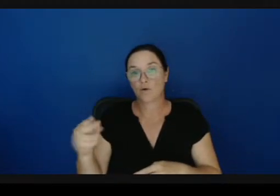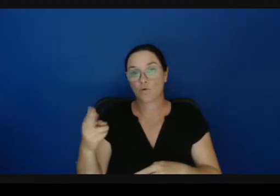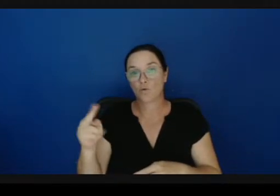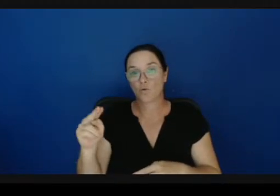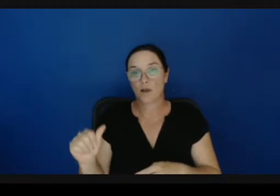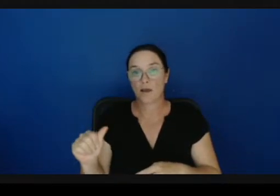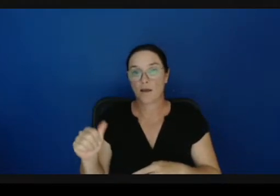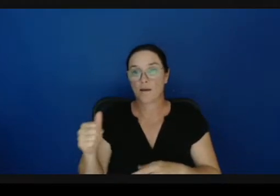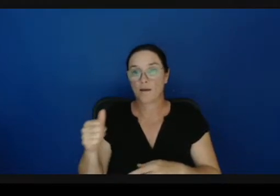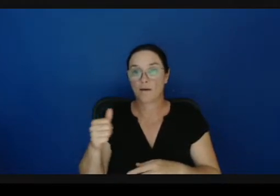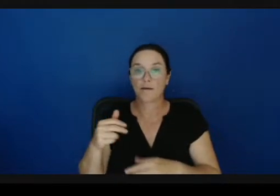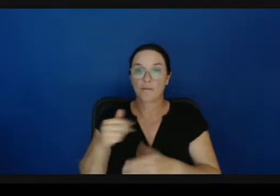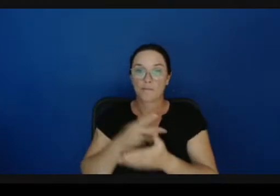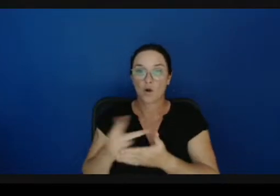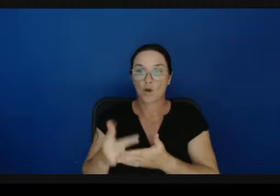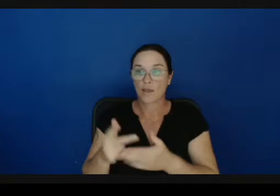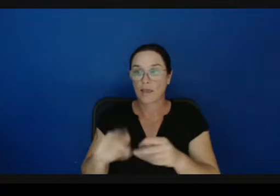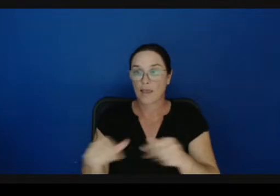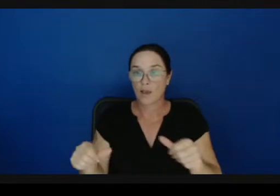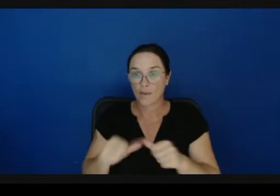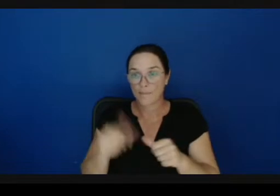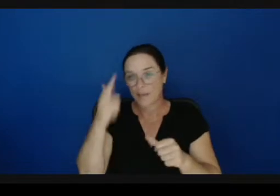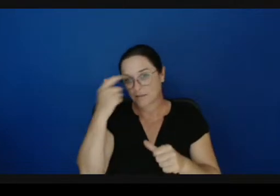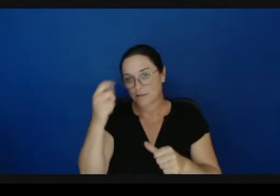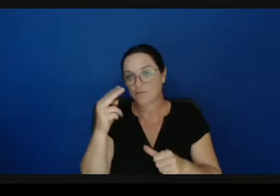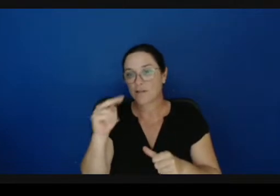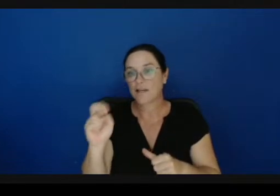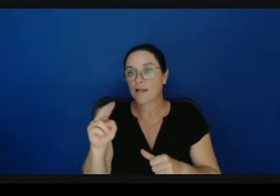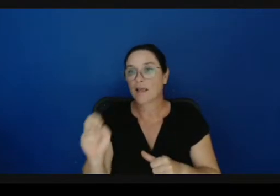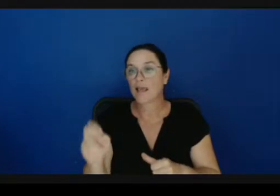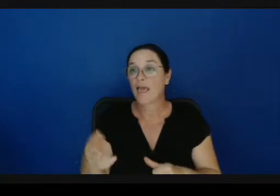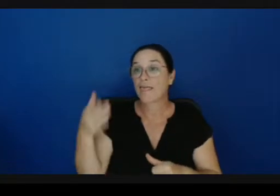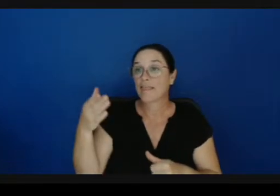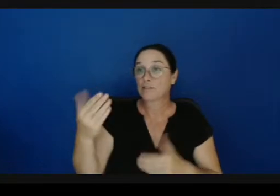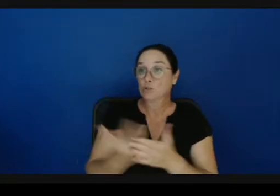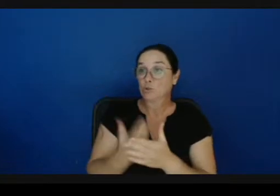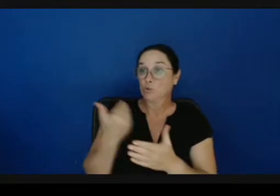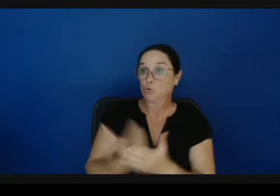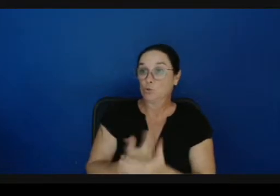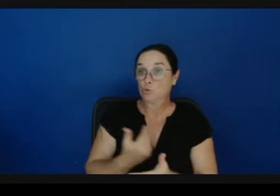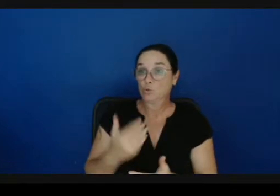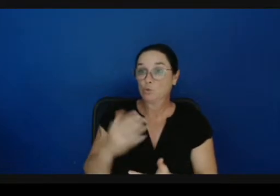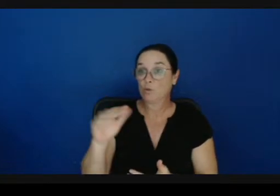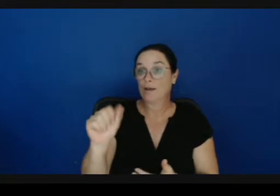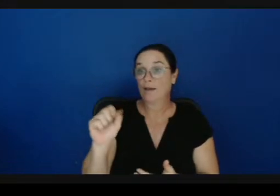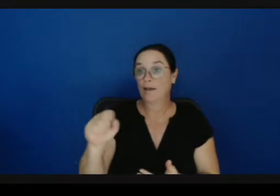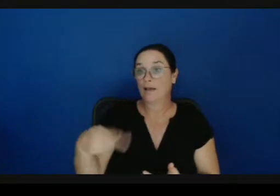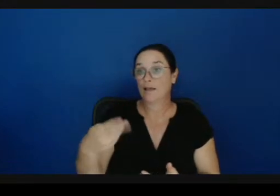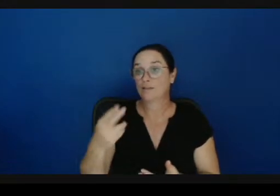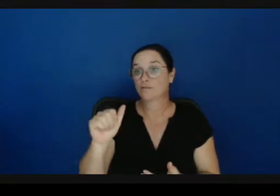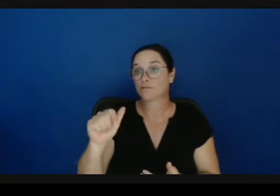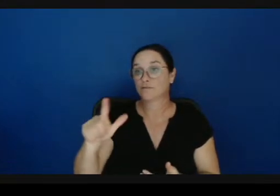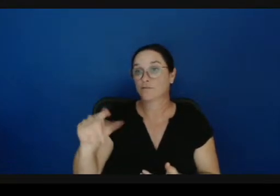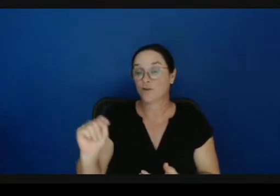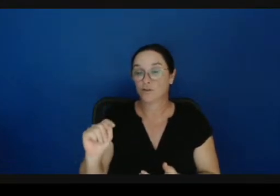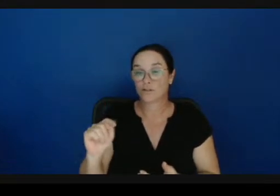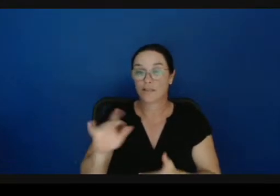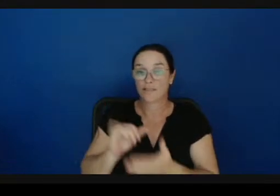asphalted. I'm pretty sure that's newly asphalted and not just rain. It looks nice up there, up at